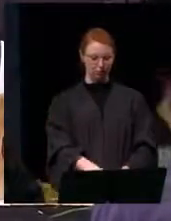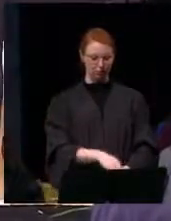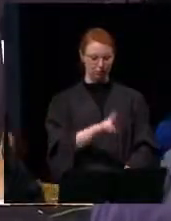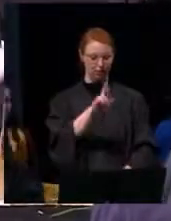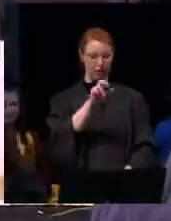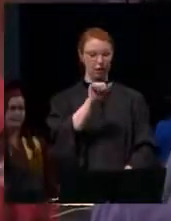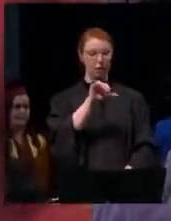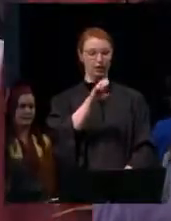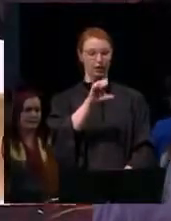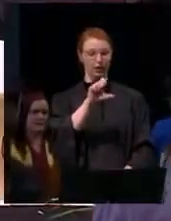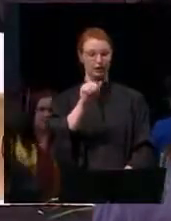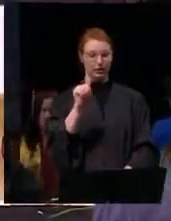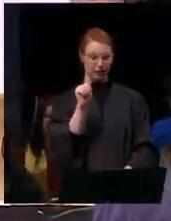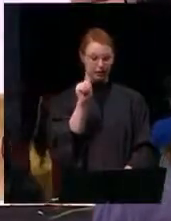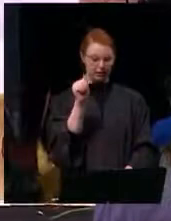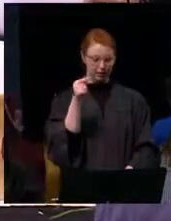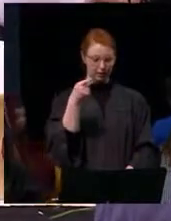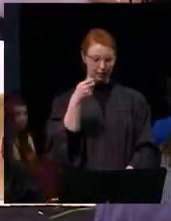Reyesa Gira.